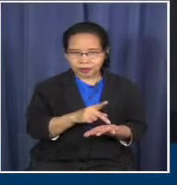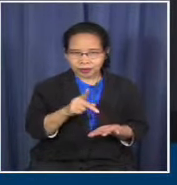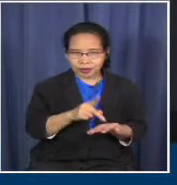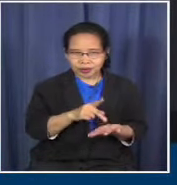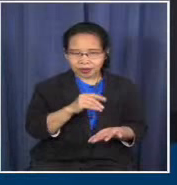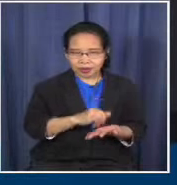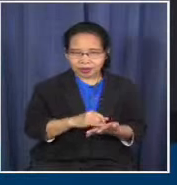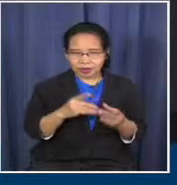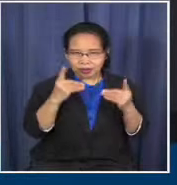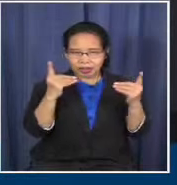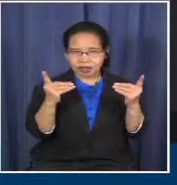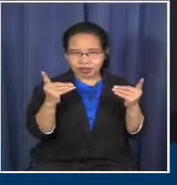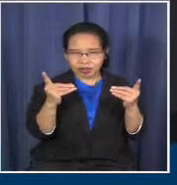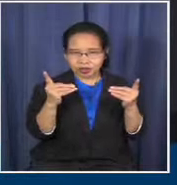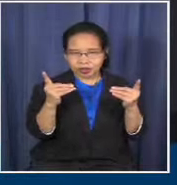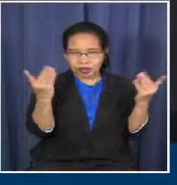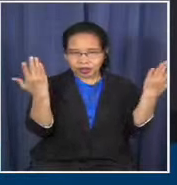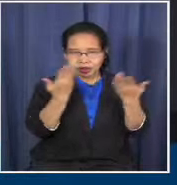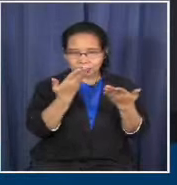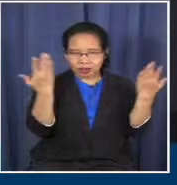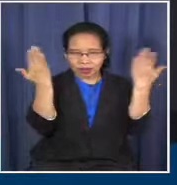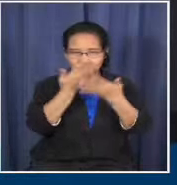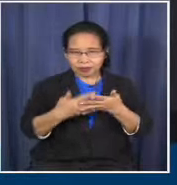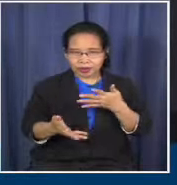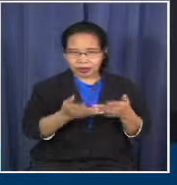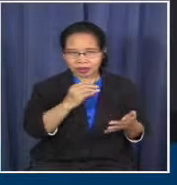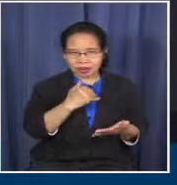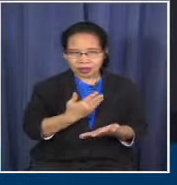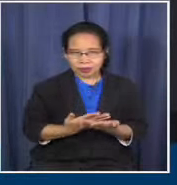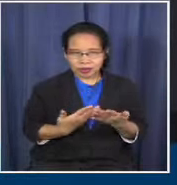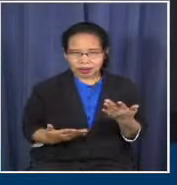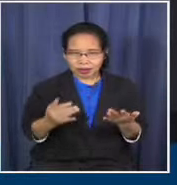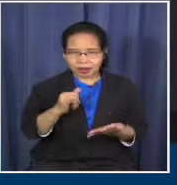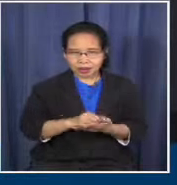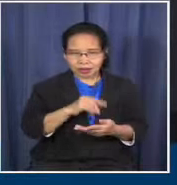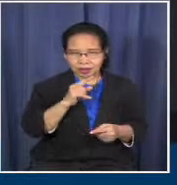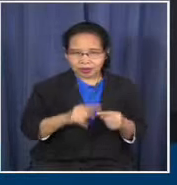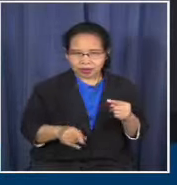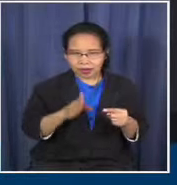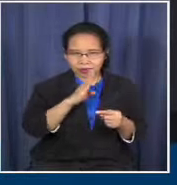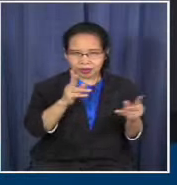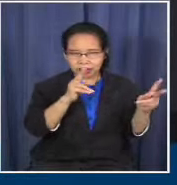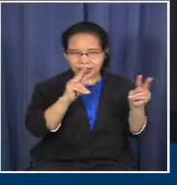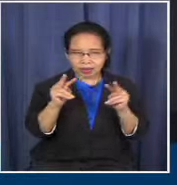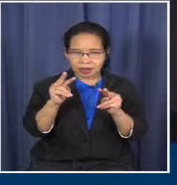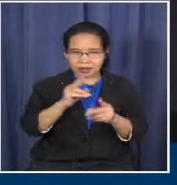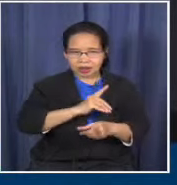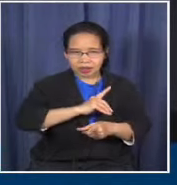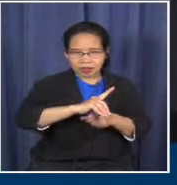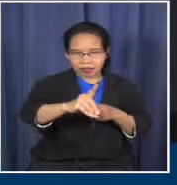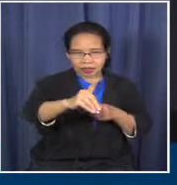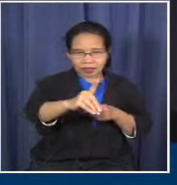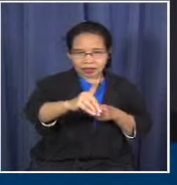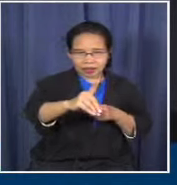that declaration. Dark matter is material that